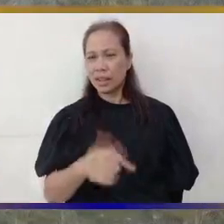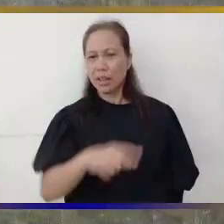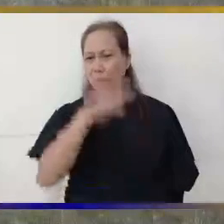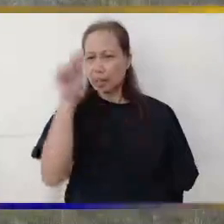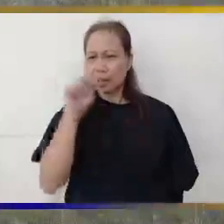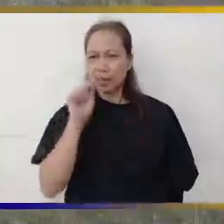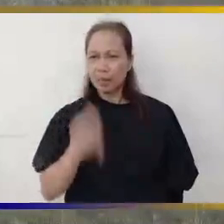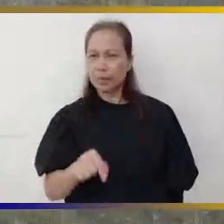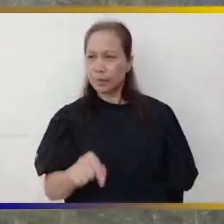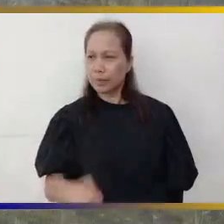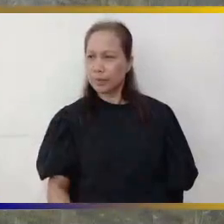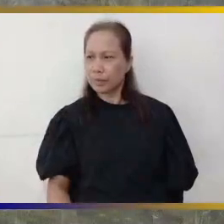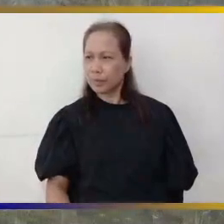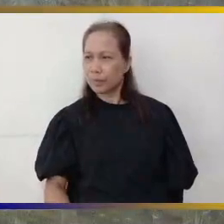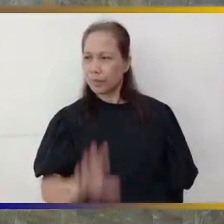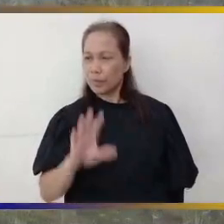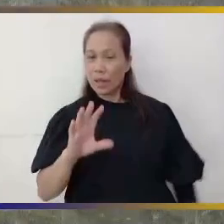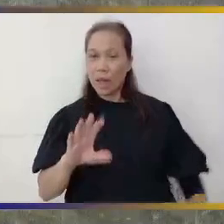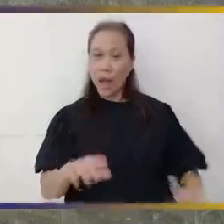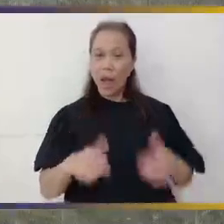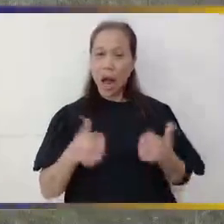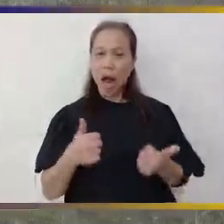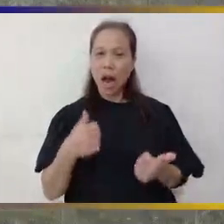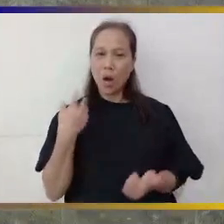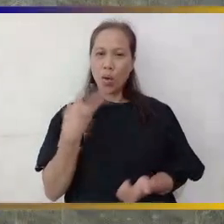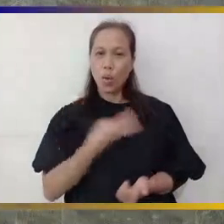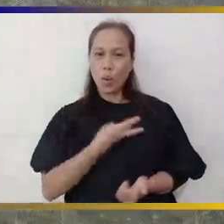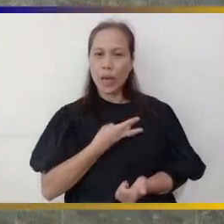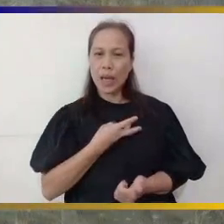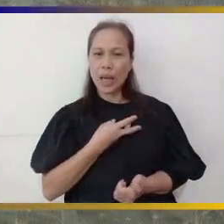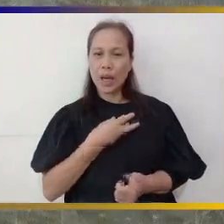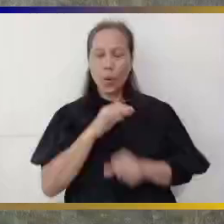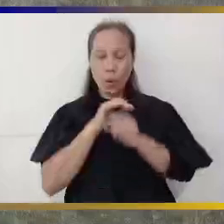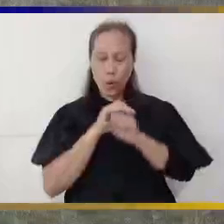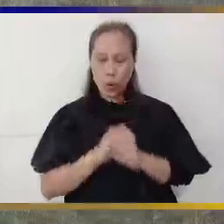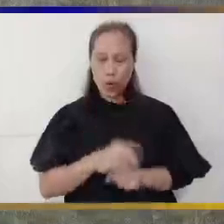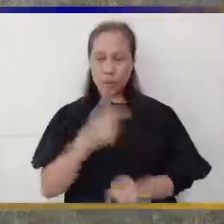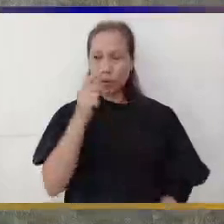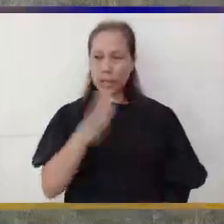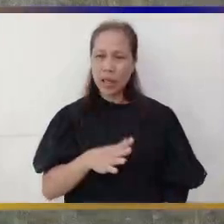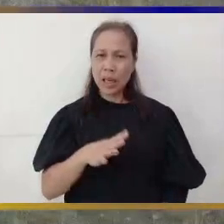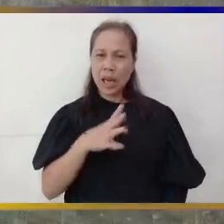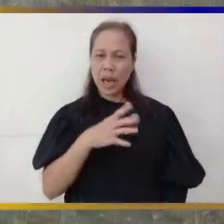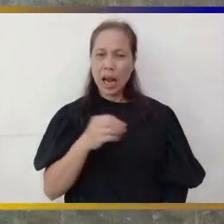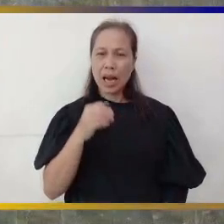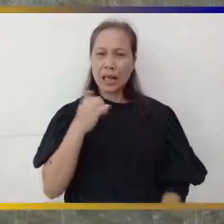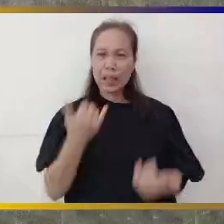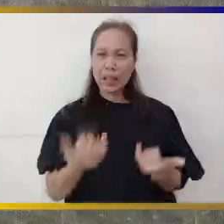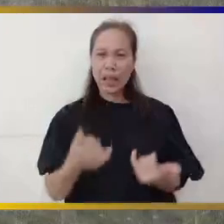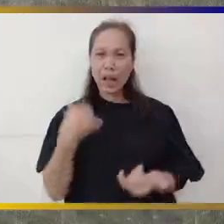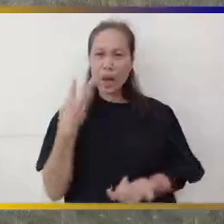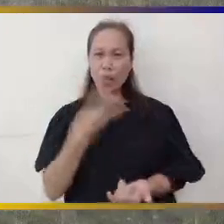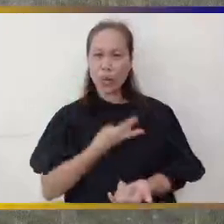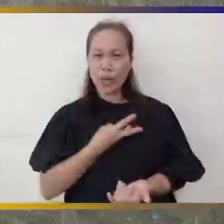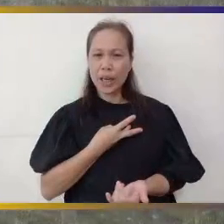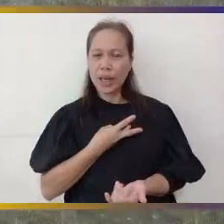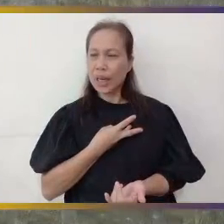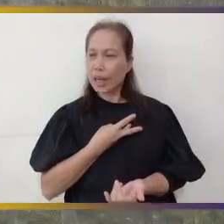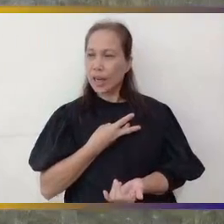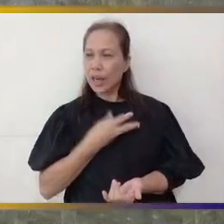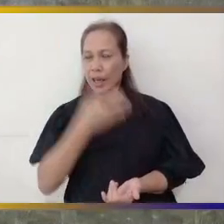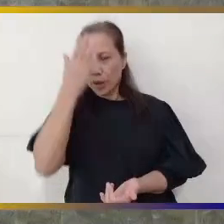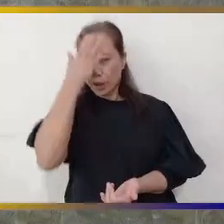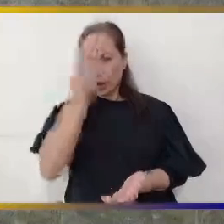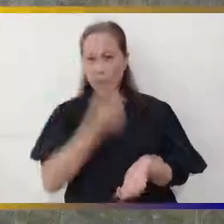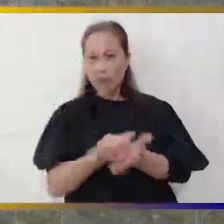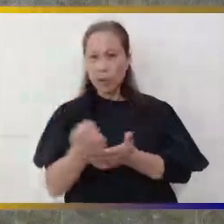this How do you Worship God And now that you know the truth How will you Worship